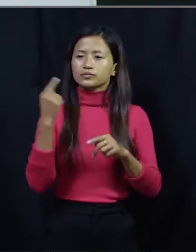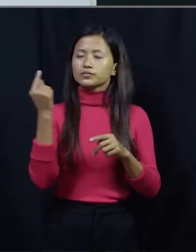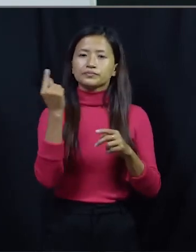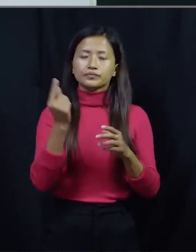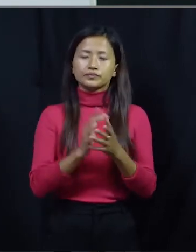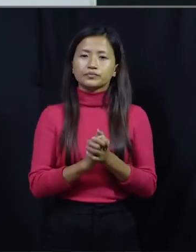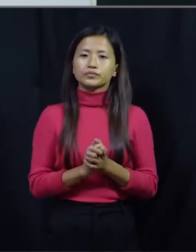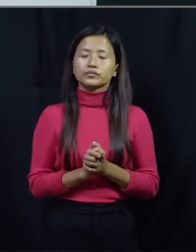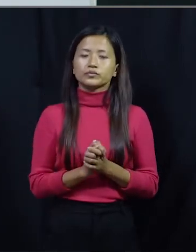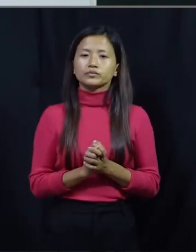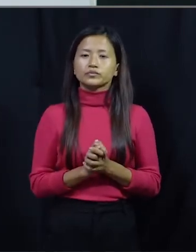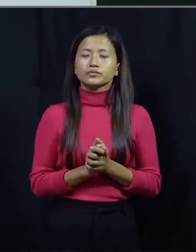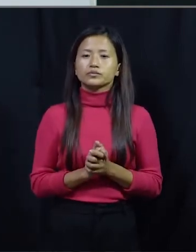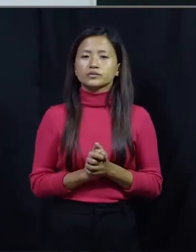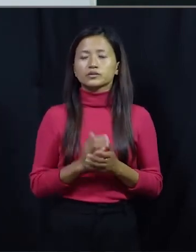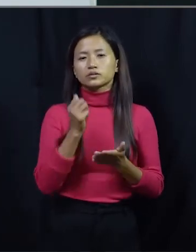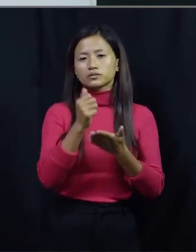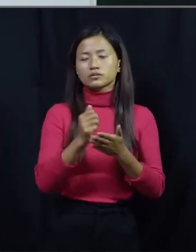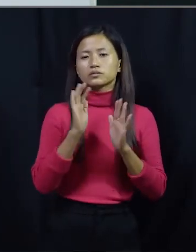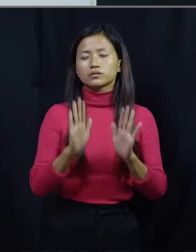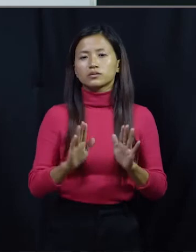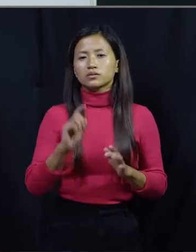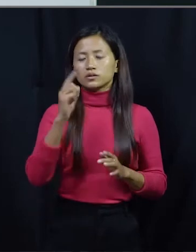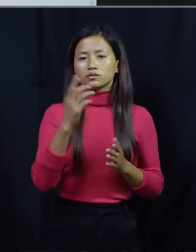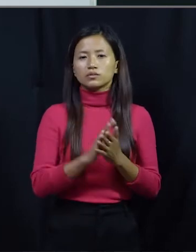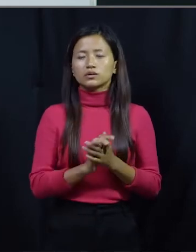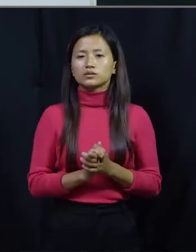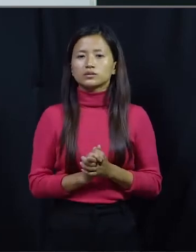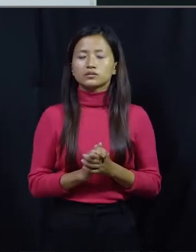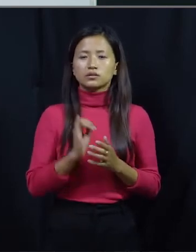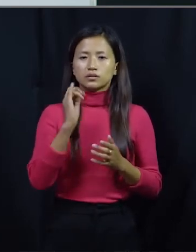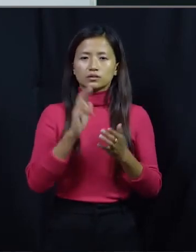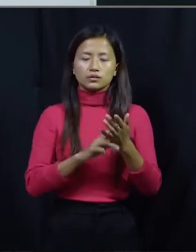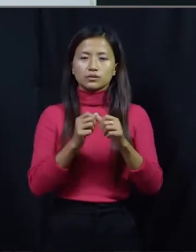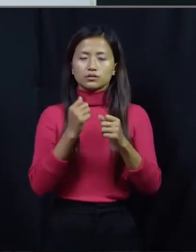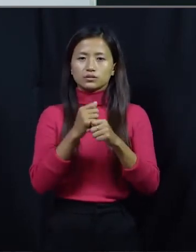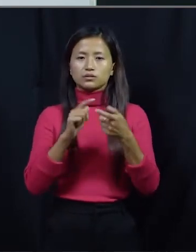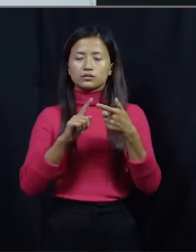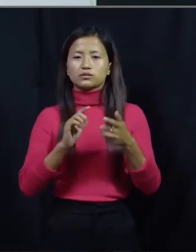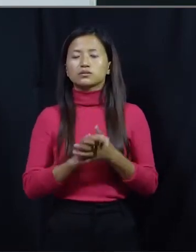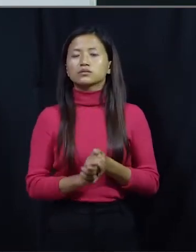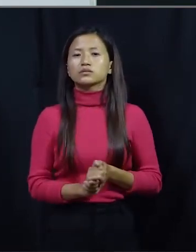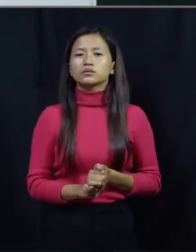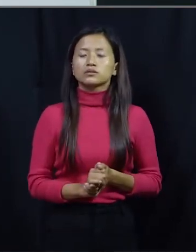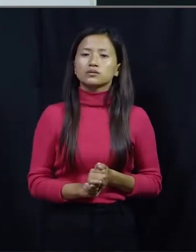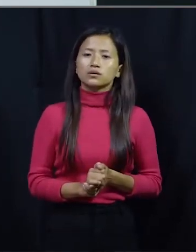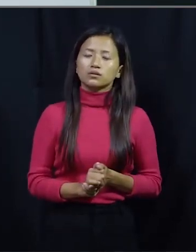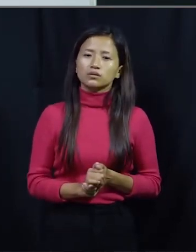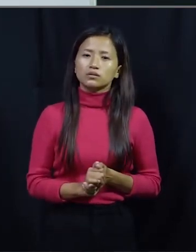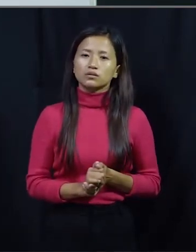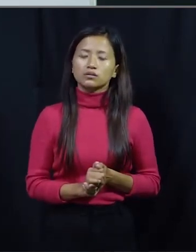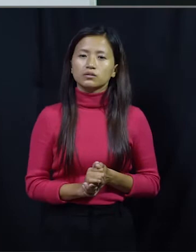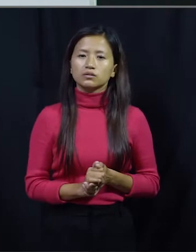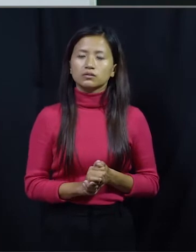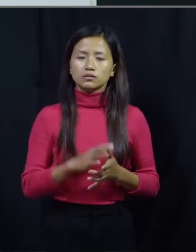function is, it should have only one image. Okay, so let